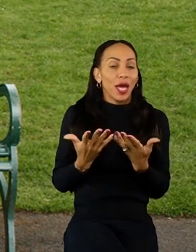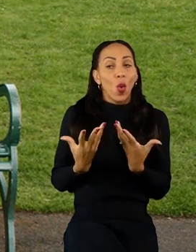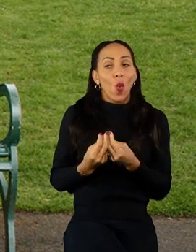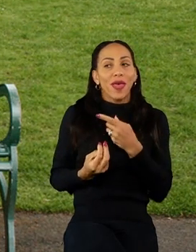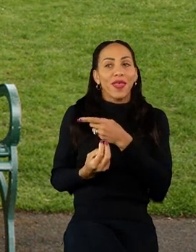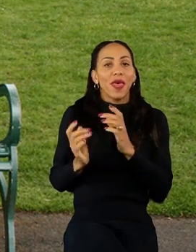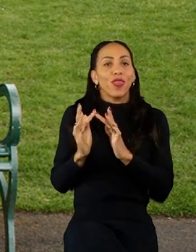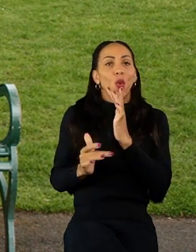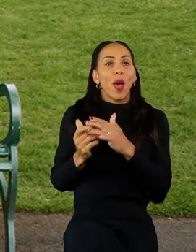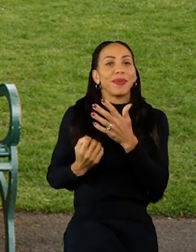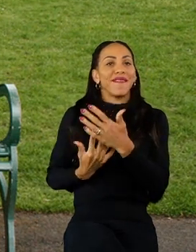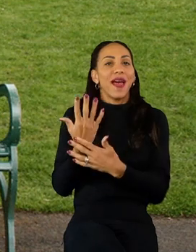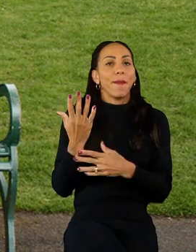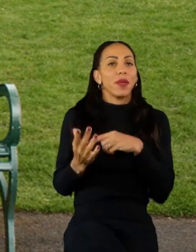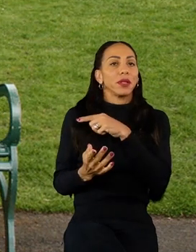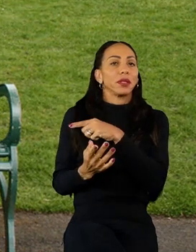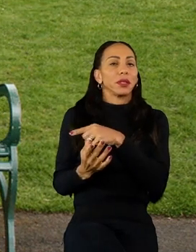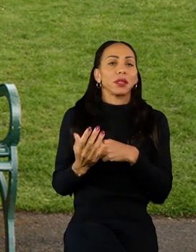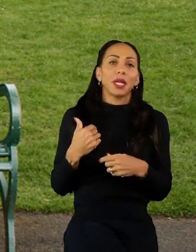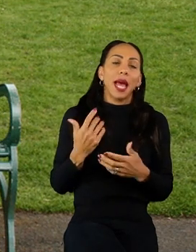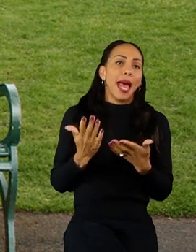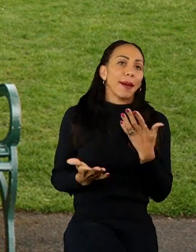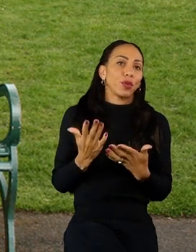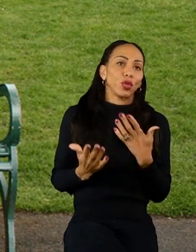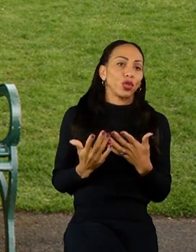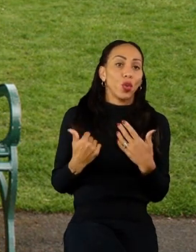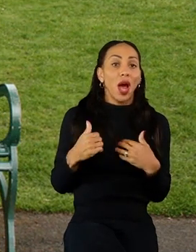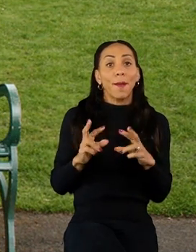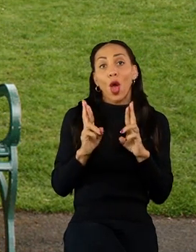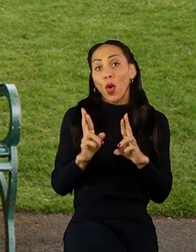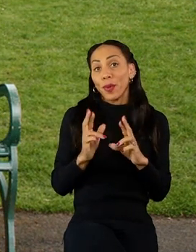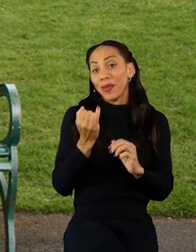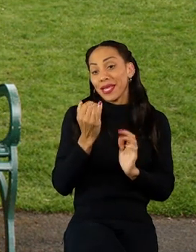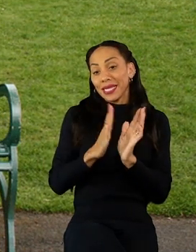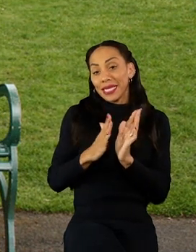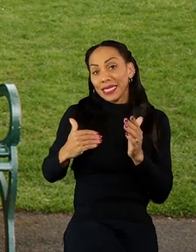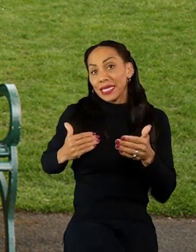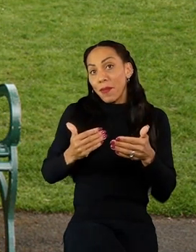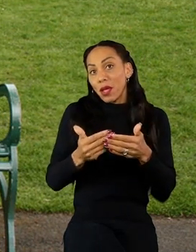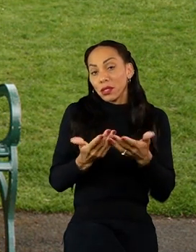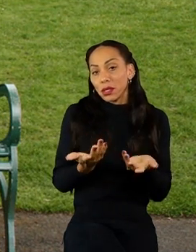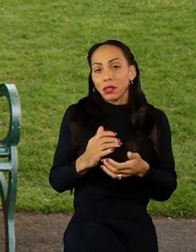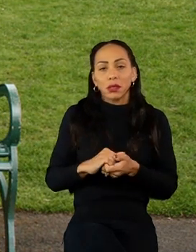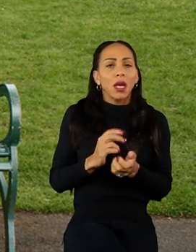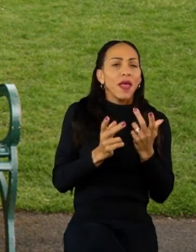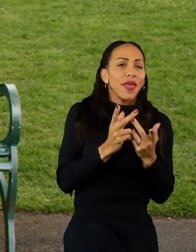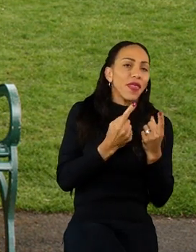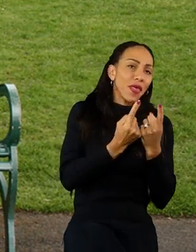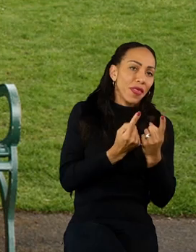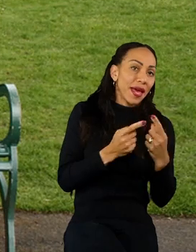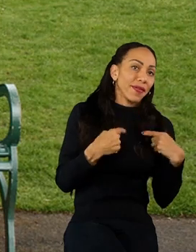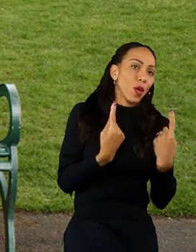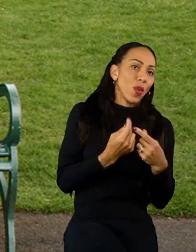There is a meeting today, so with the web developers. I don't know for sure, but I'm hoping within the